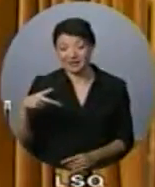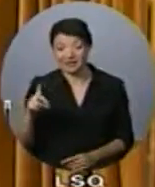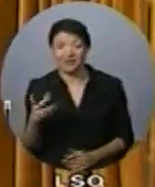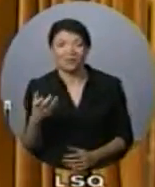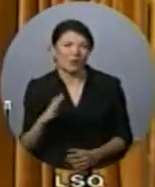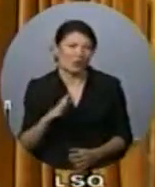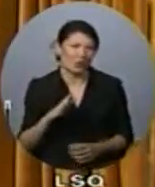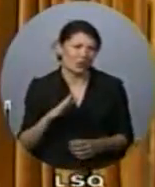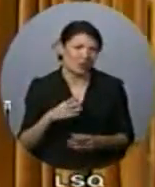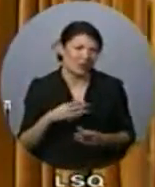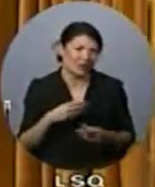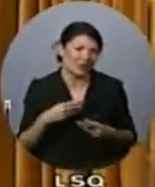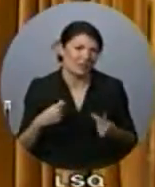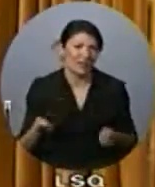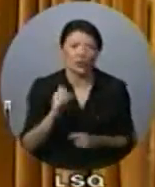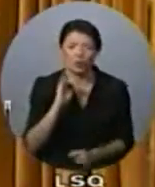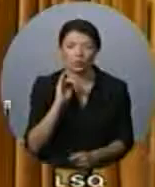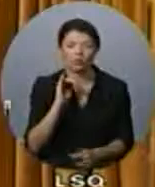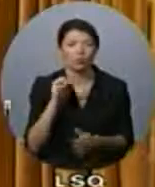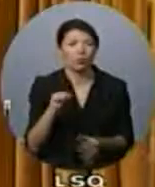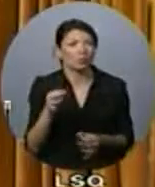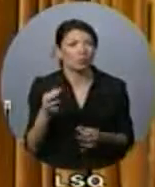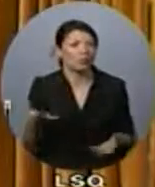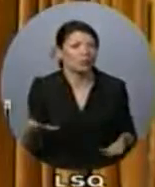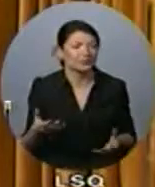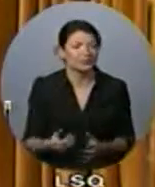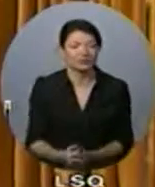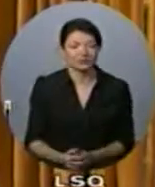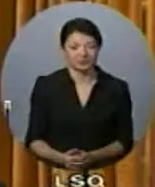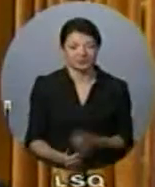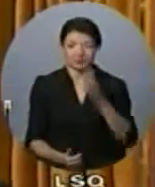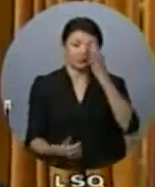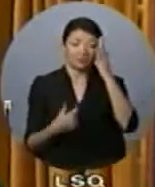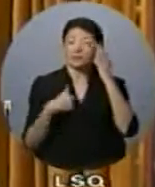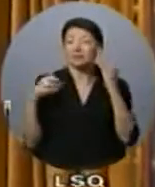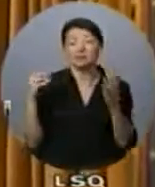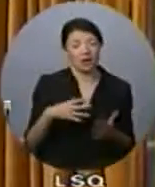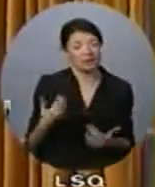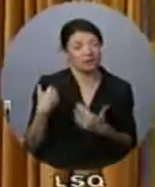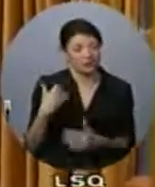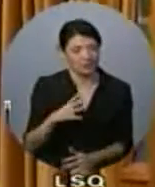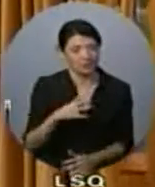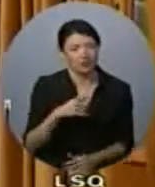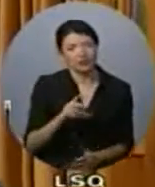secretary talk about our responsible plan or economic for the economy and jobs